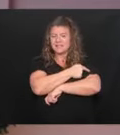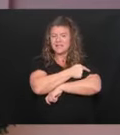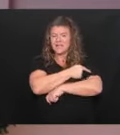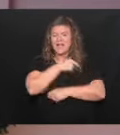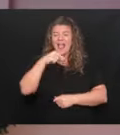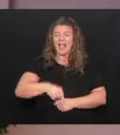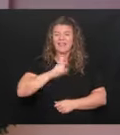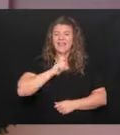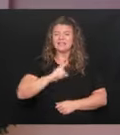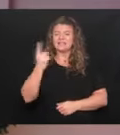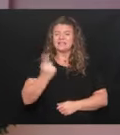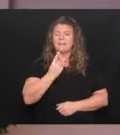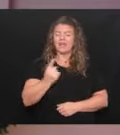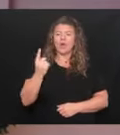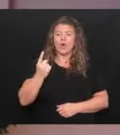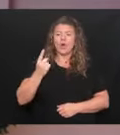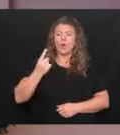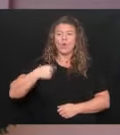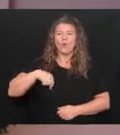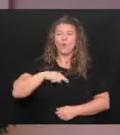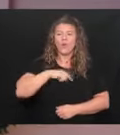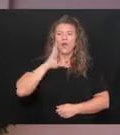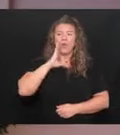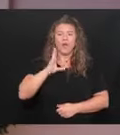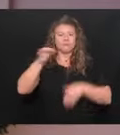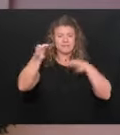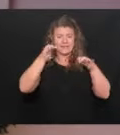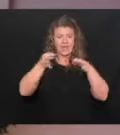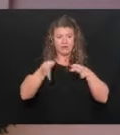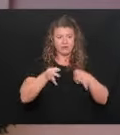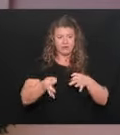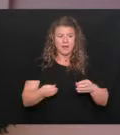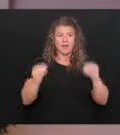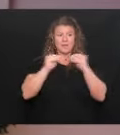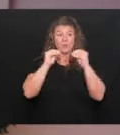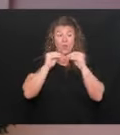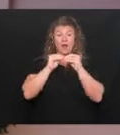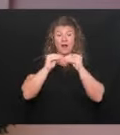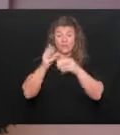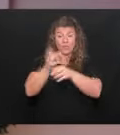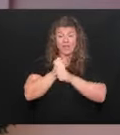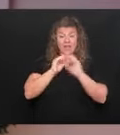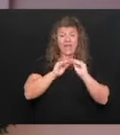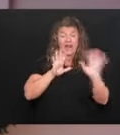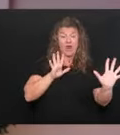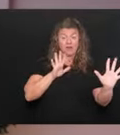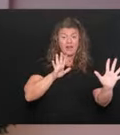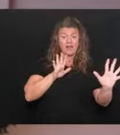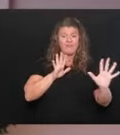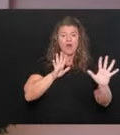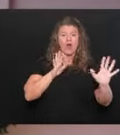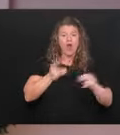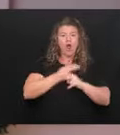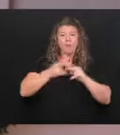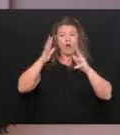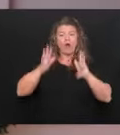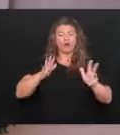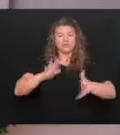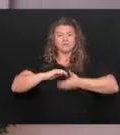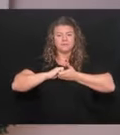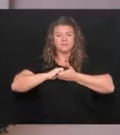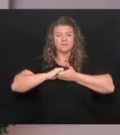is something that we will detail as we get more clarity from our partners on this. But we